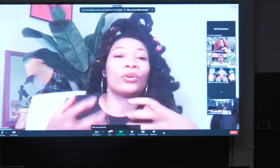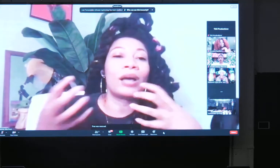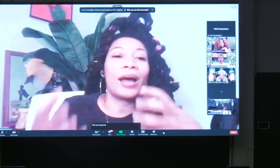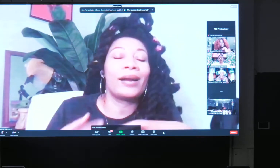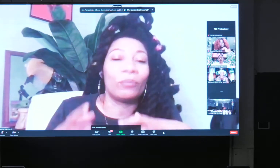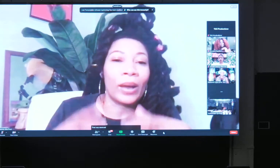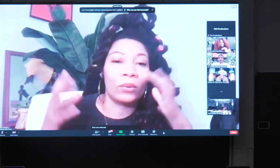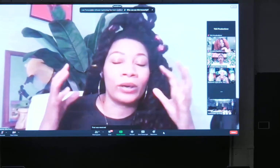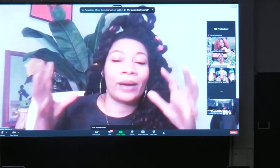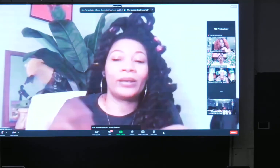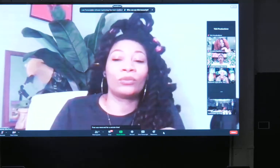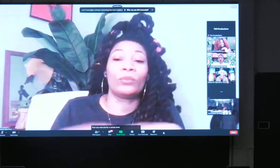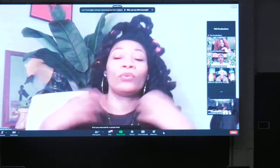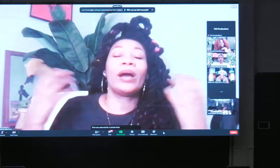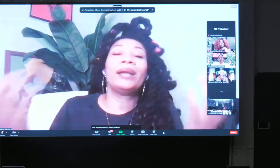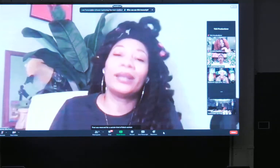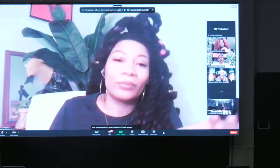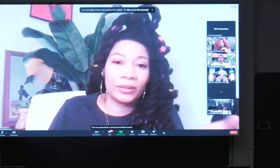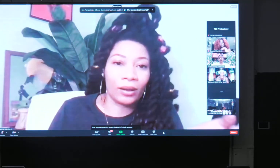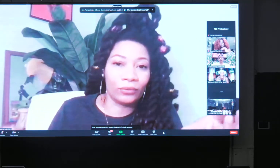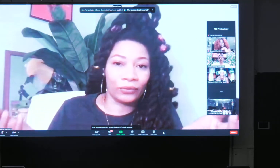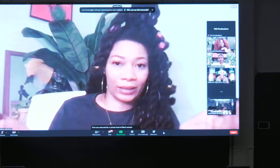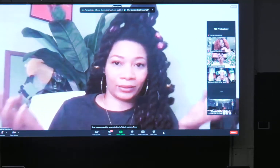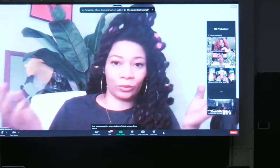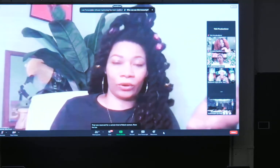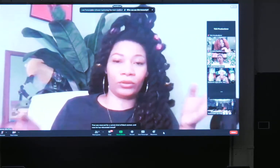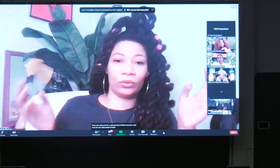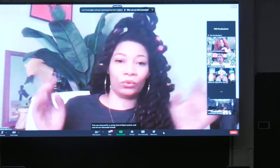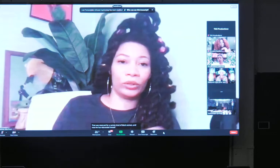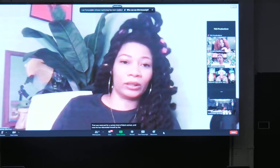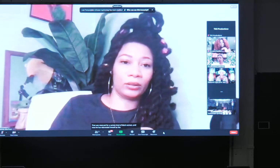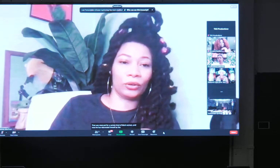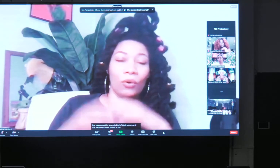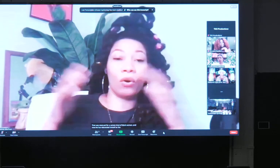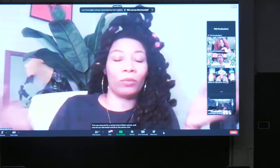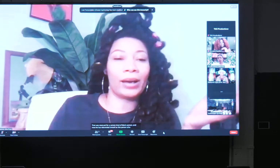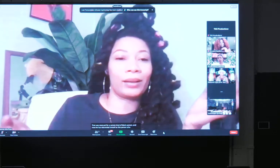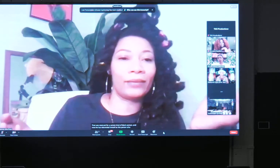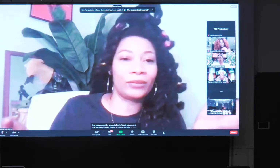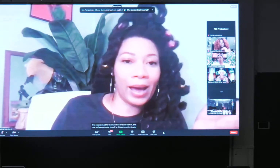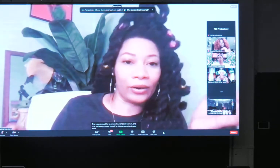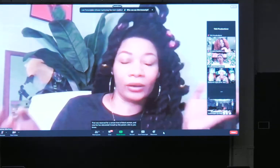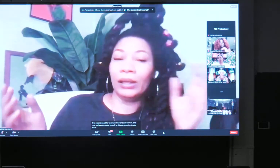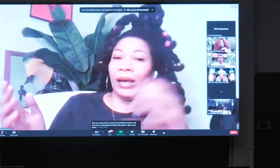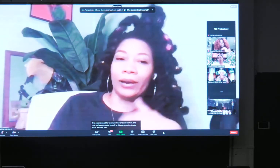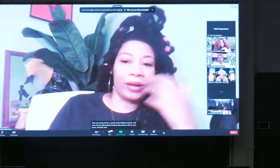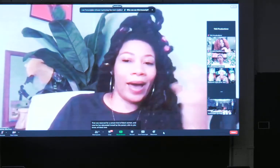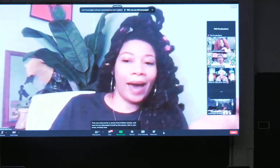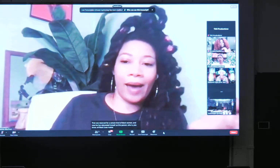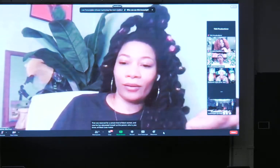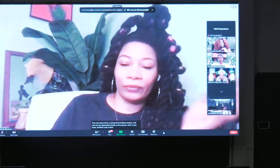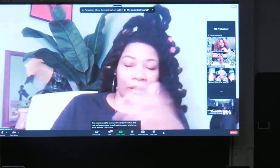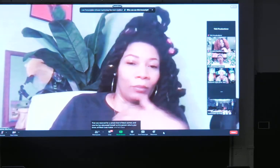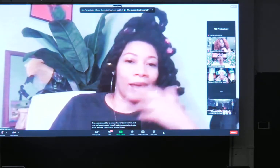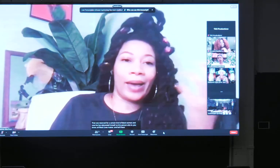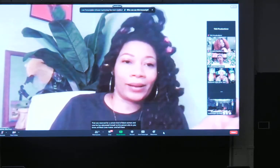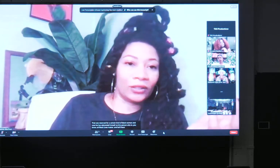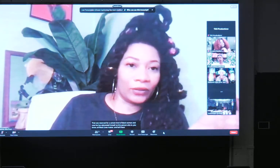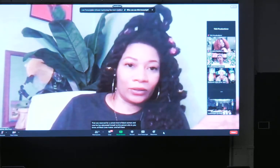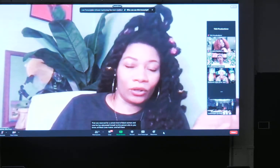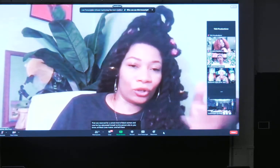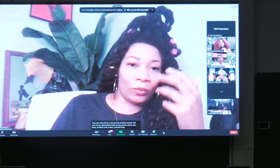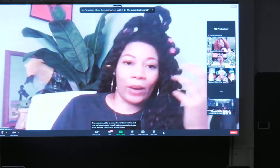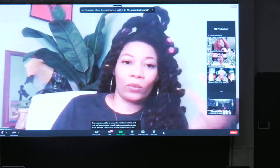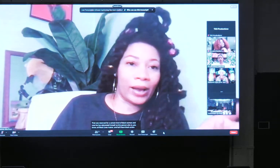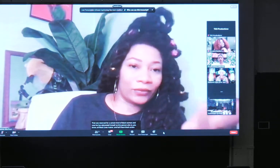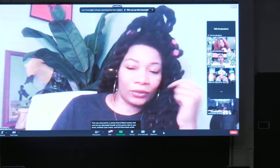for a certain kind of Black woman. And now he has rebranded himself as this person who is, all Black Lives Matter, and he'll have Black